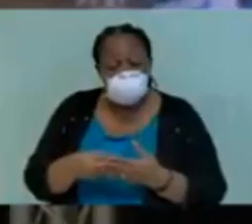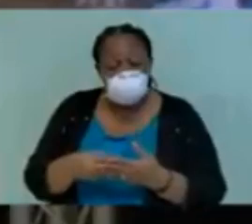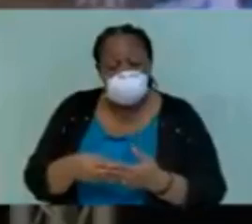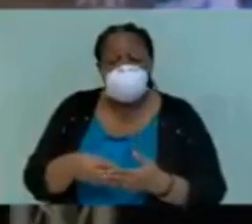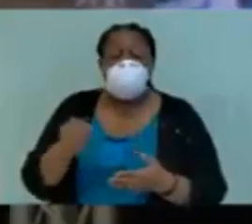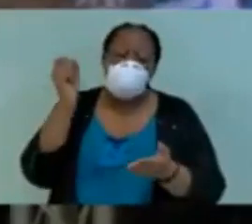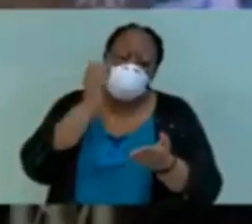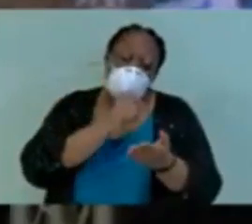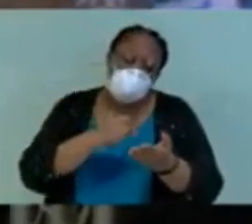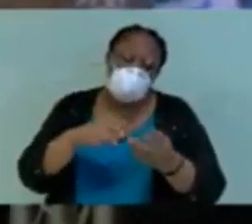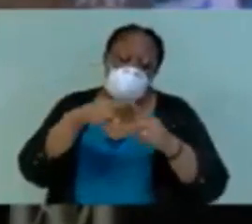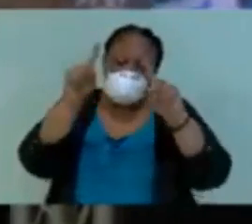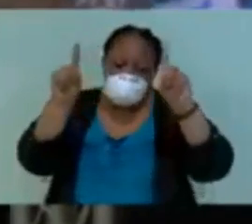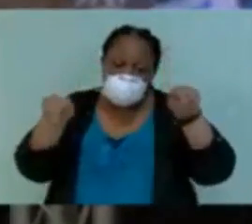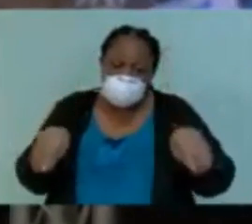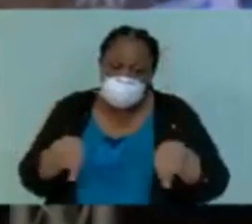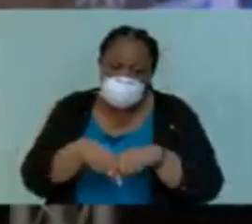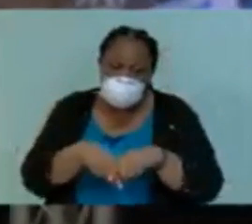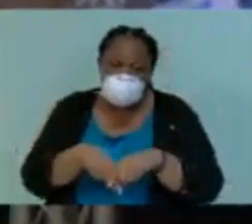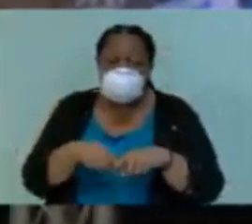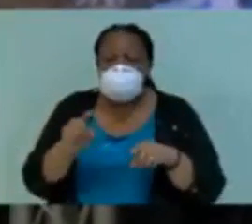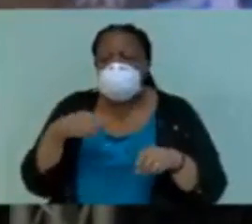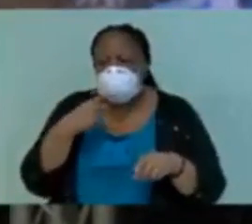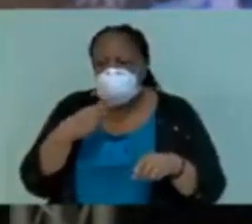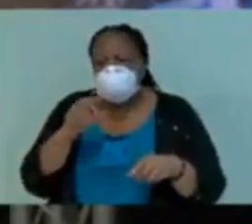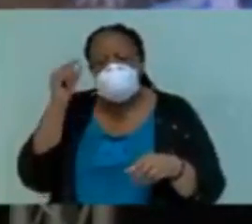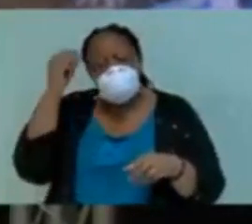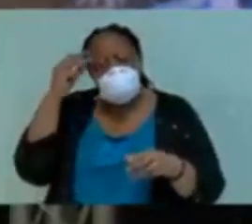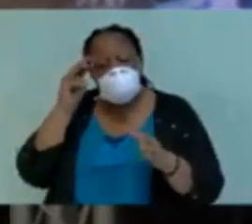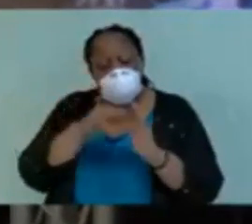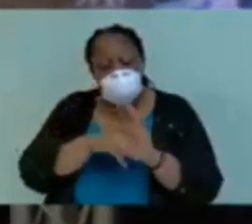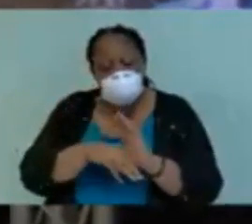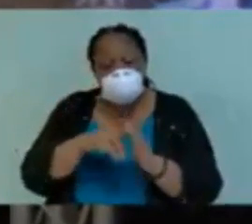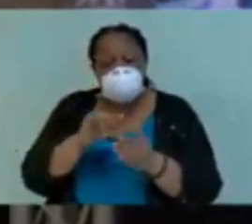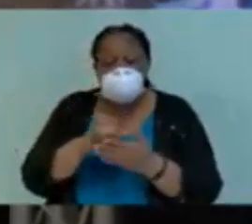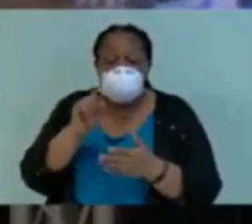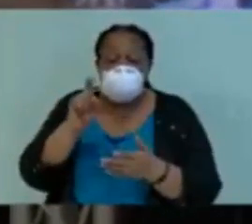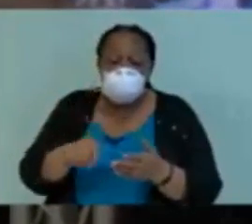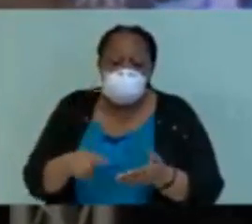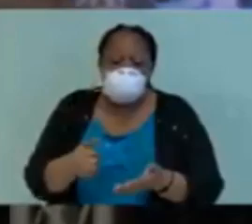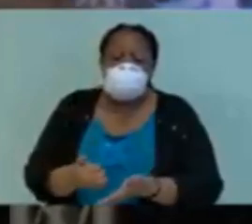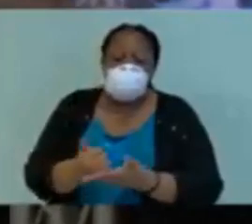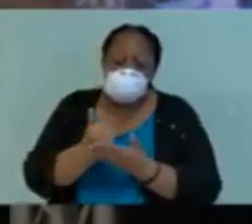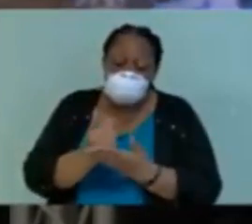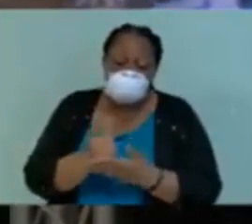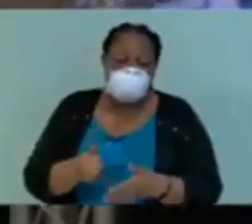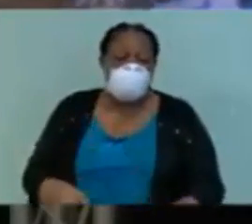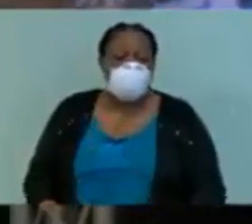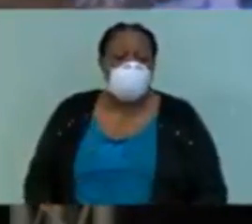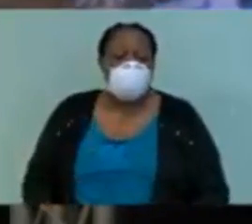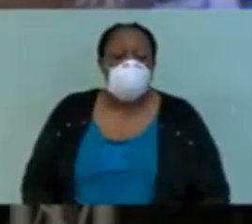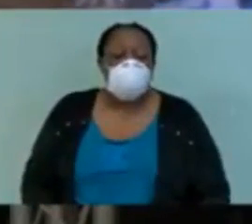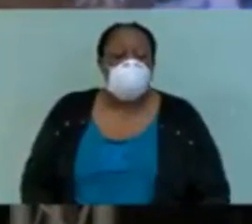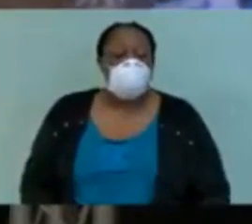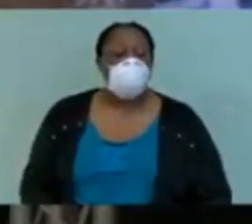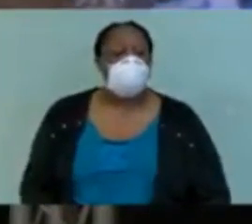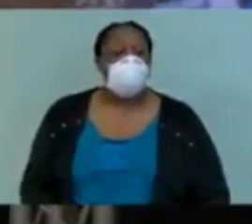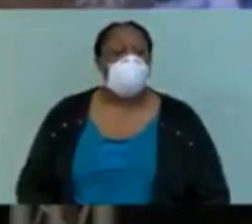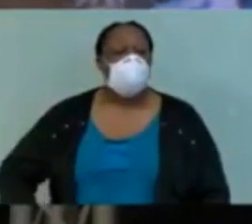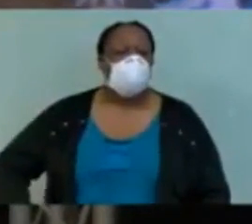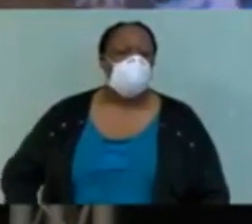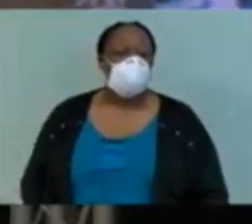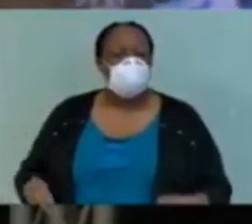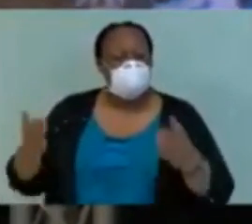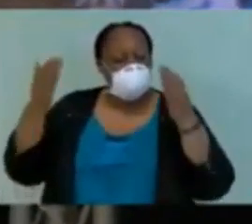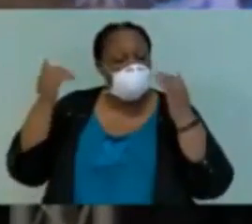difficulty making ends meet, the government has put in place certain packages to assist